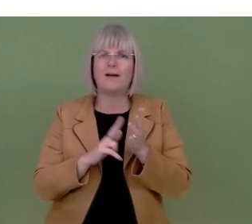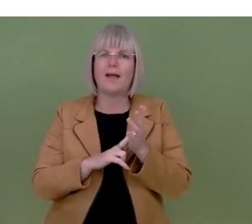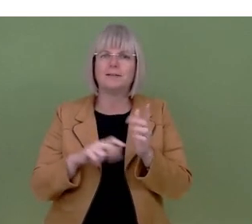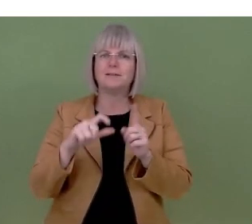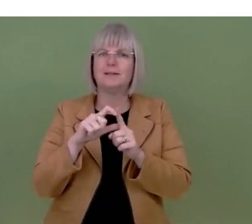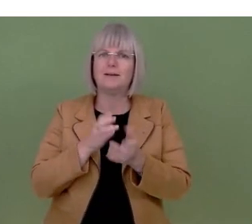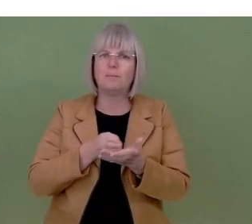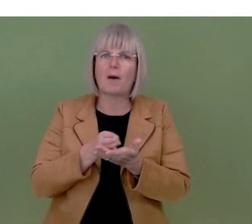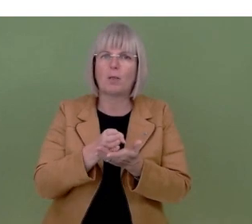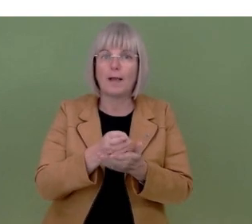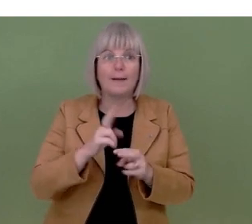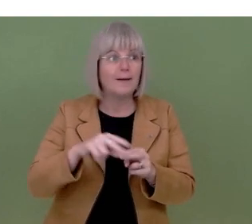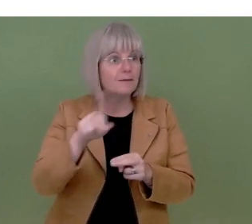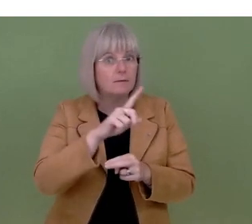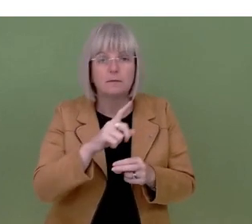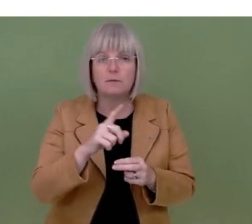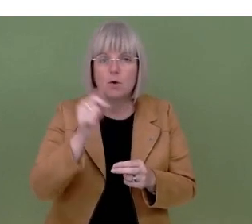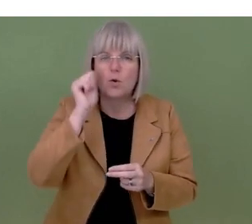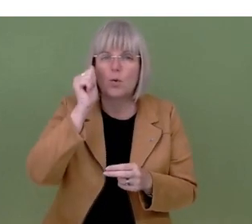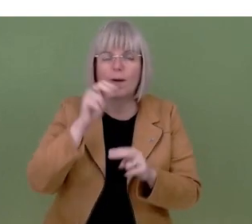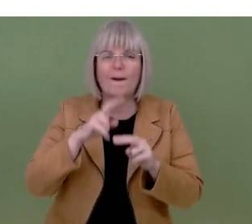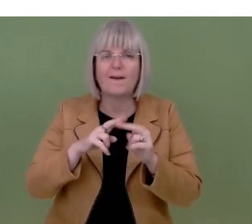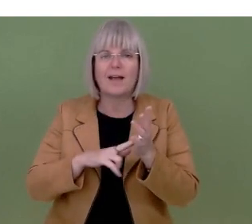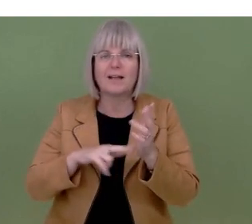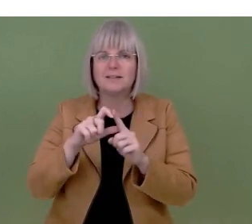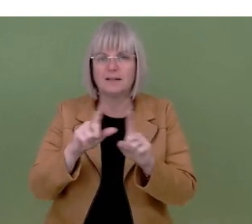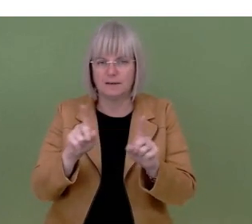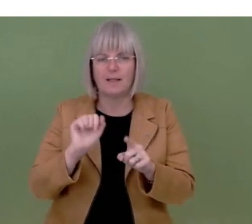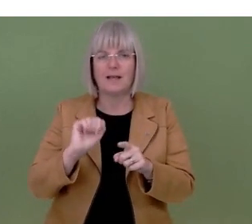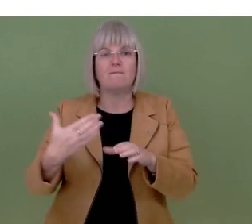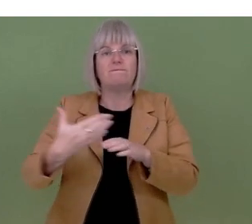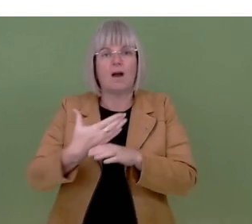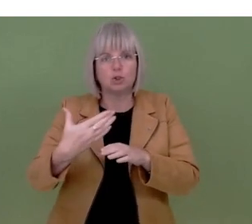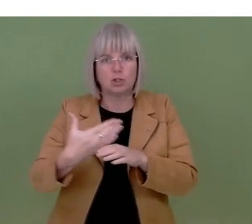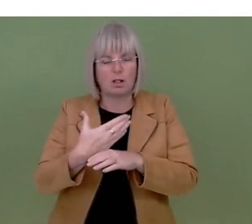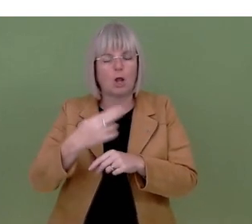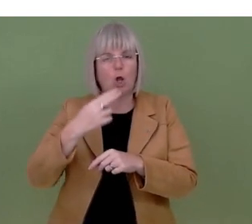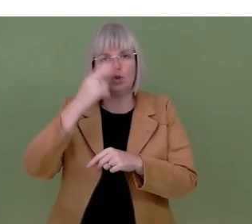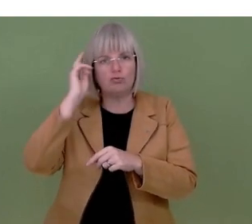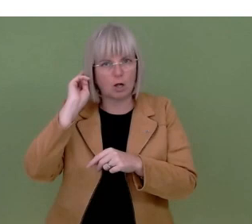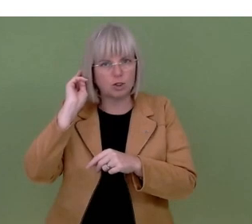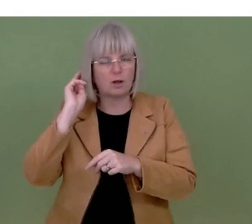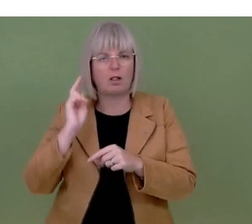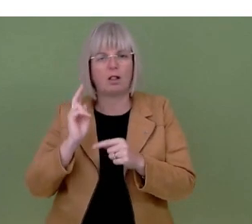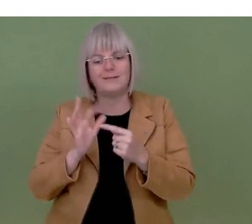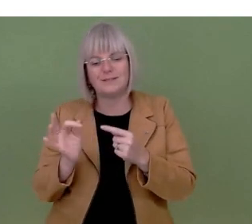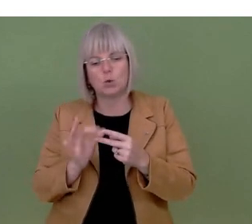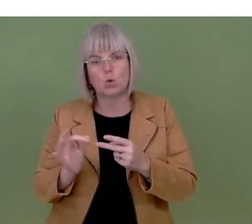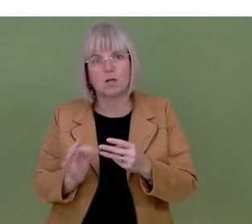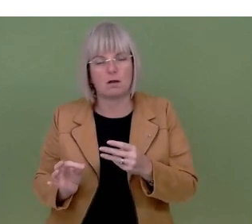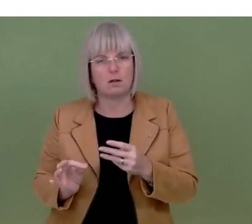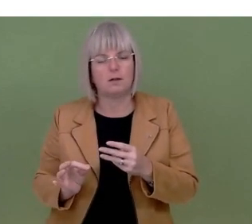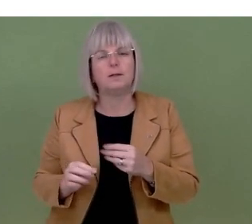familiar with FND, this is functional neurological disorder. And this is a neurological condition which